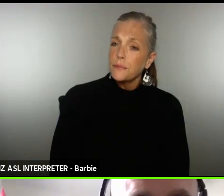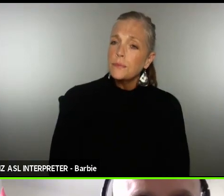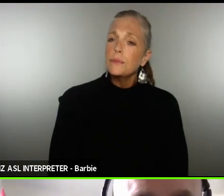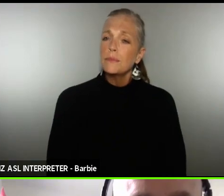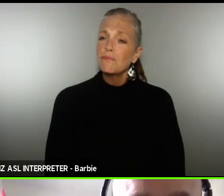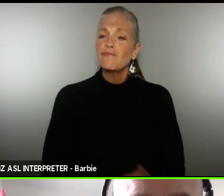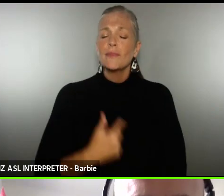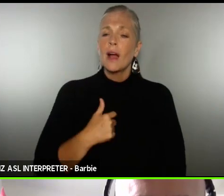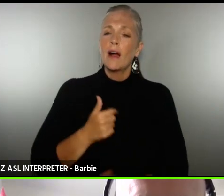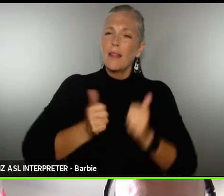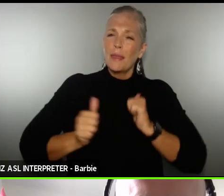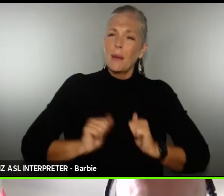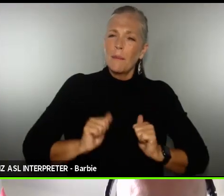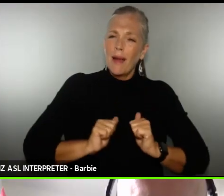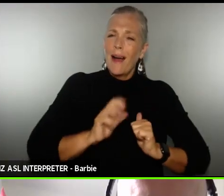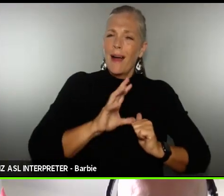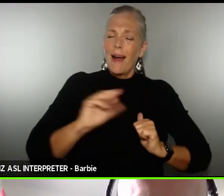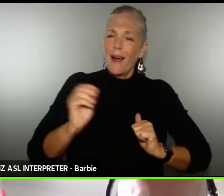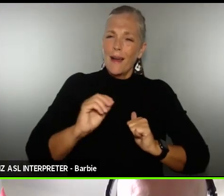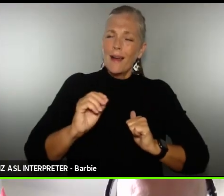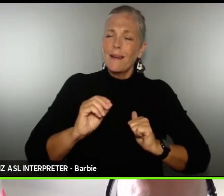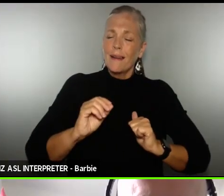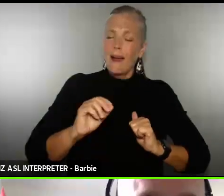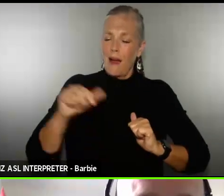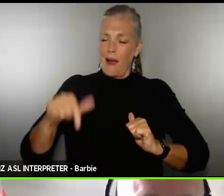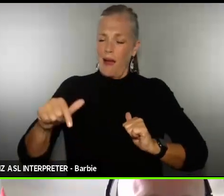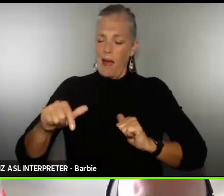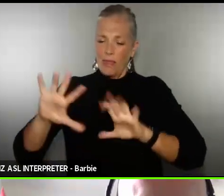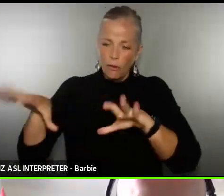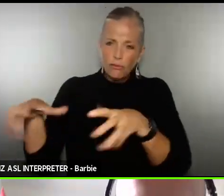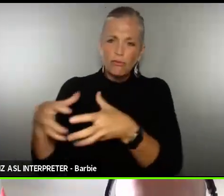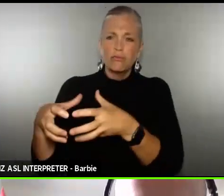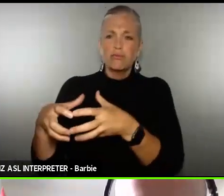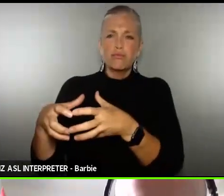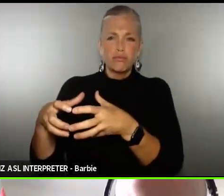Clay's vision and the vision of the ensemble is always